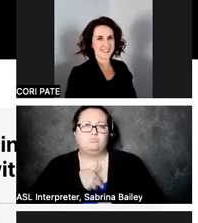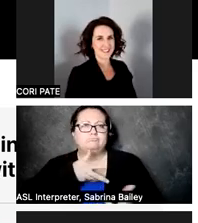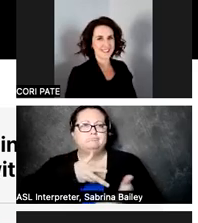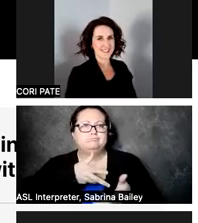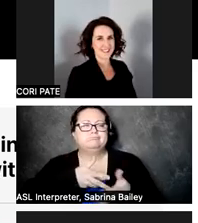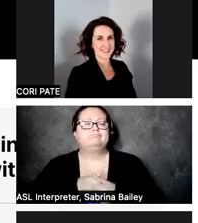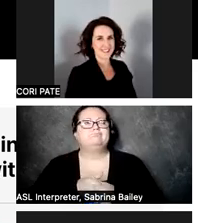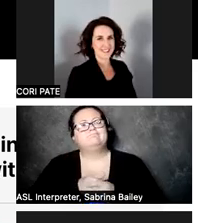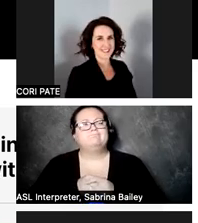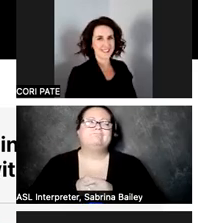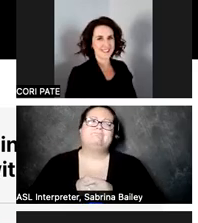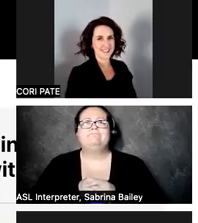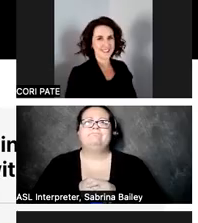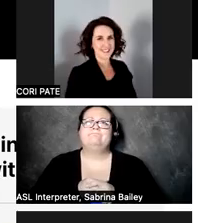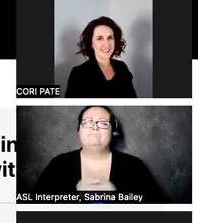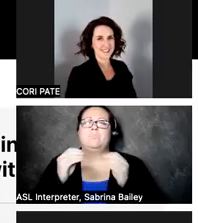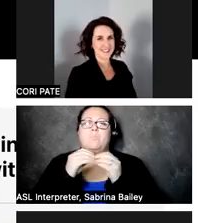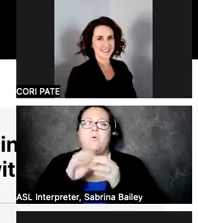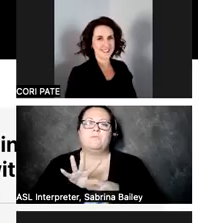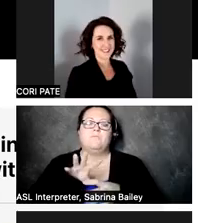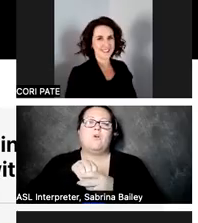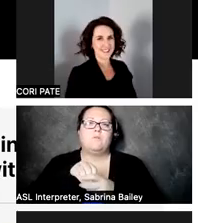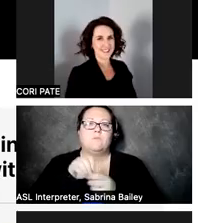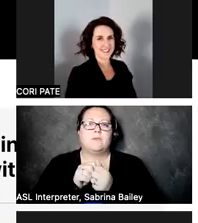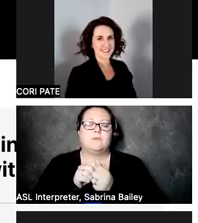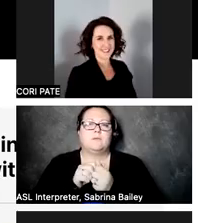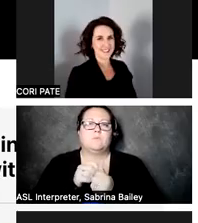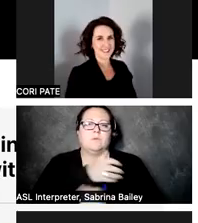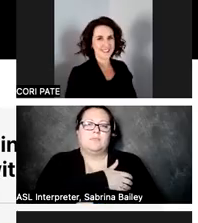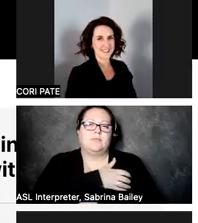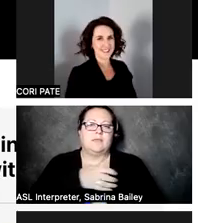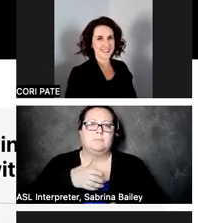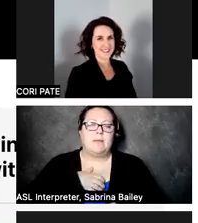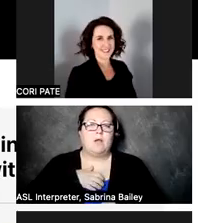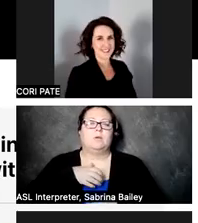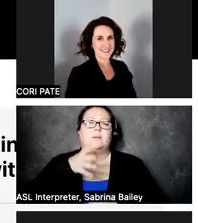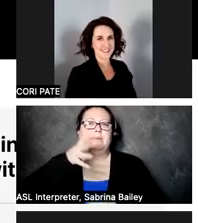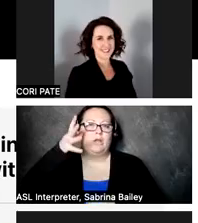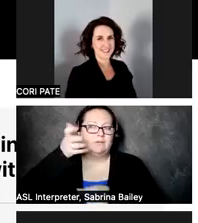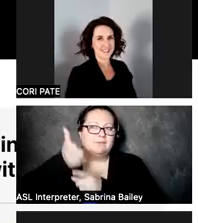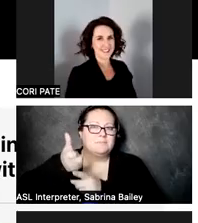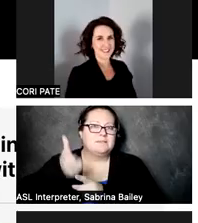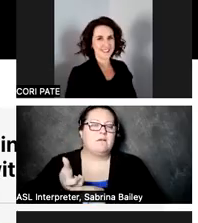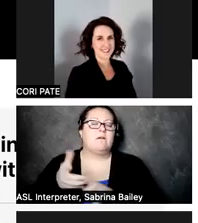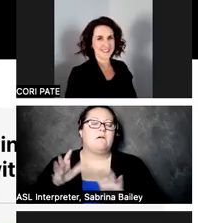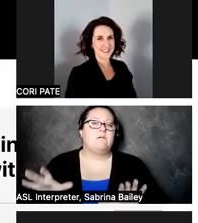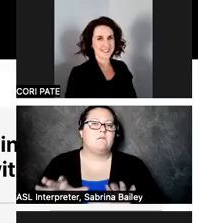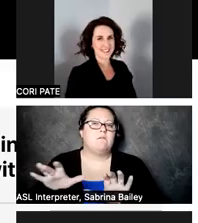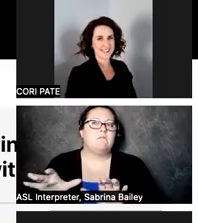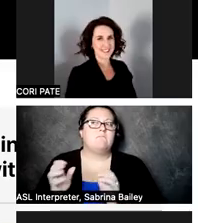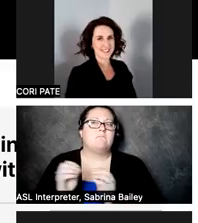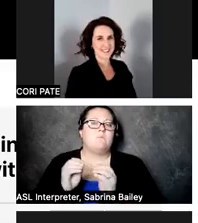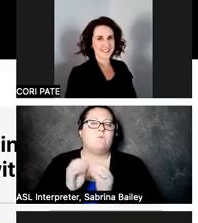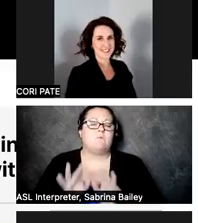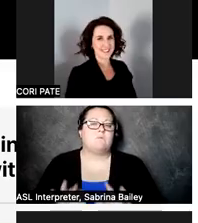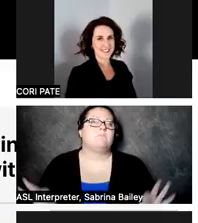kind of more of a involving and empowering parents from the beginning of this work is